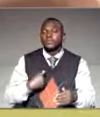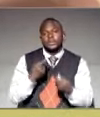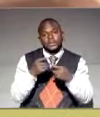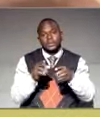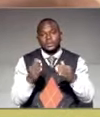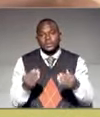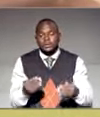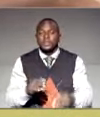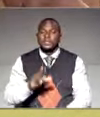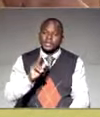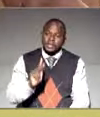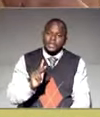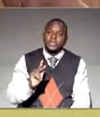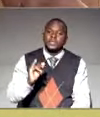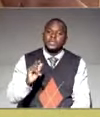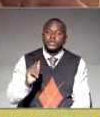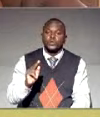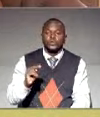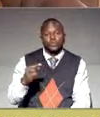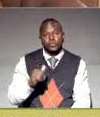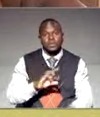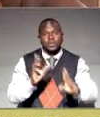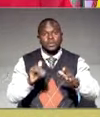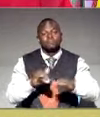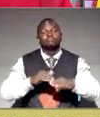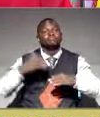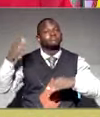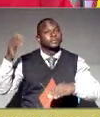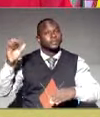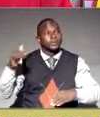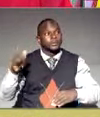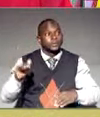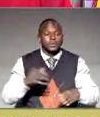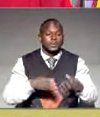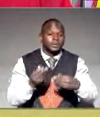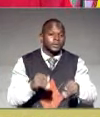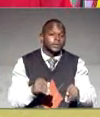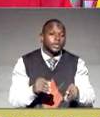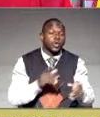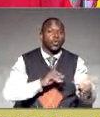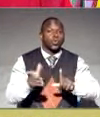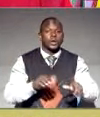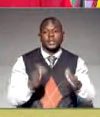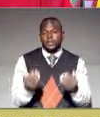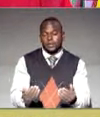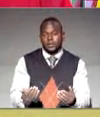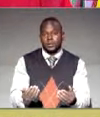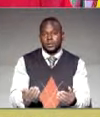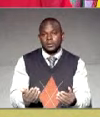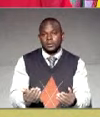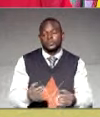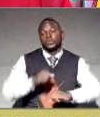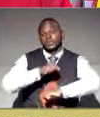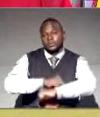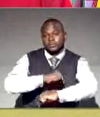different with Kitumba, who has ready market overseas. These shoes are sold locally here to the